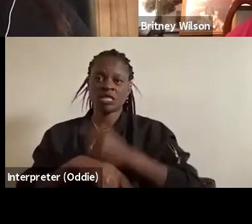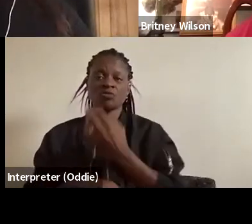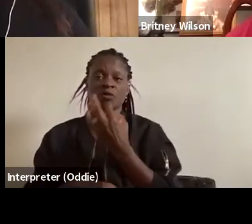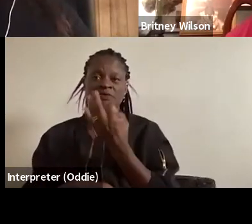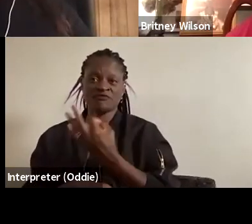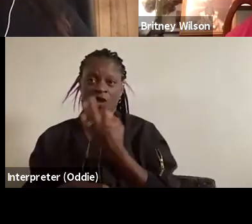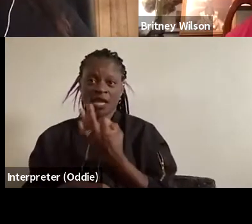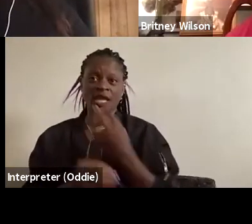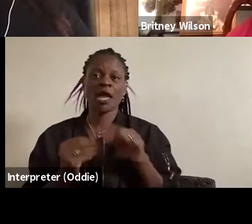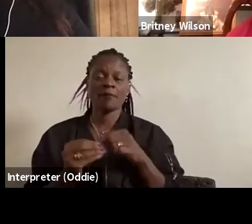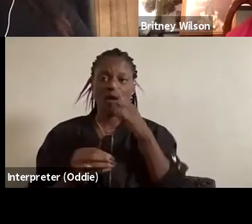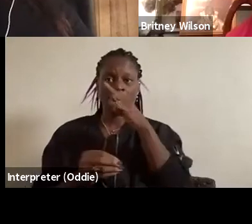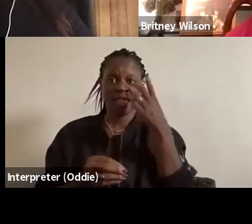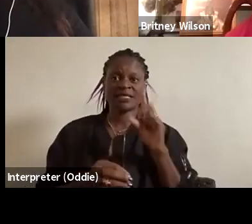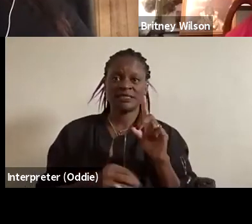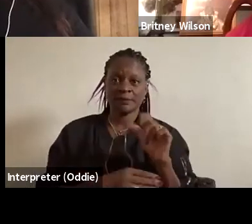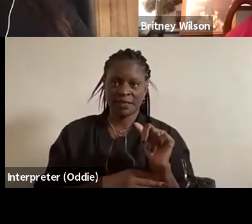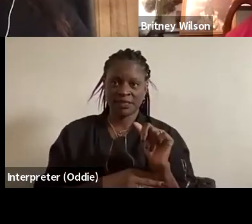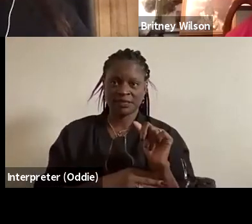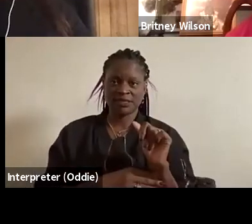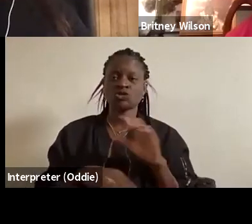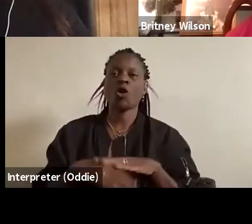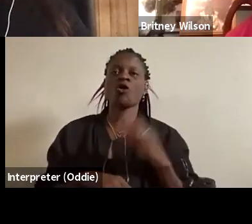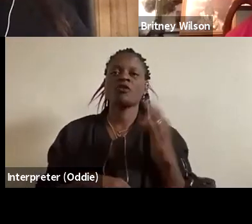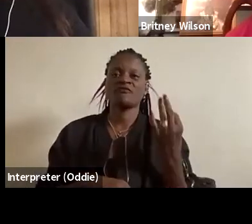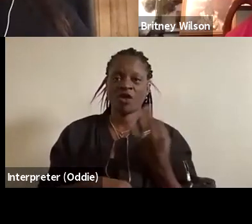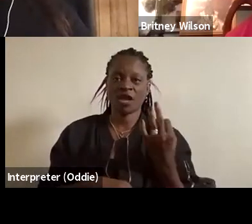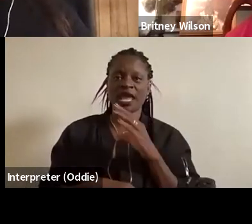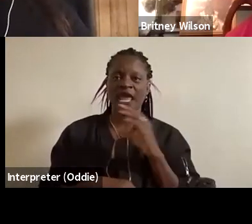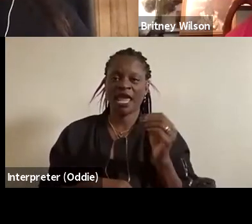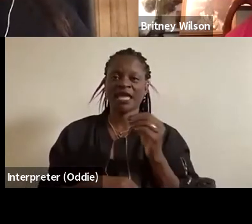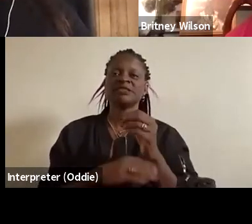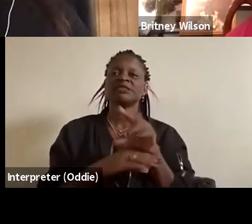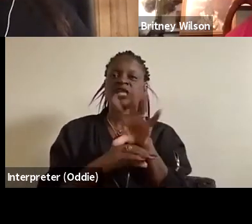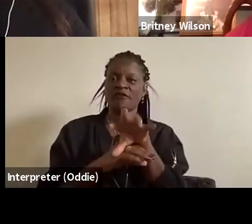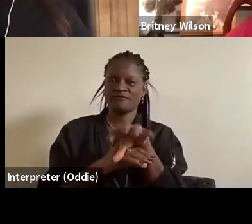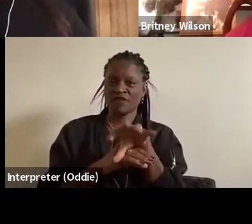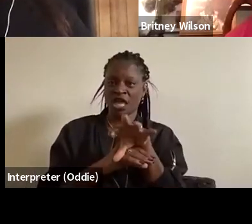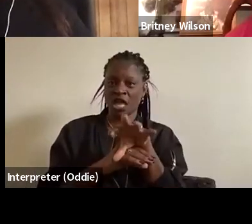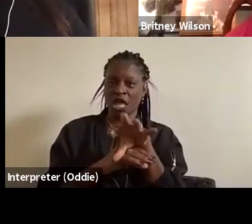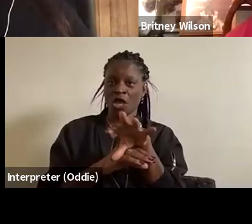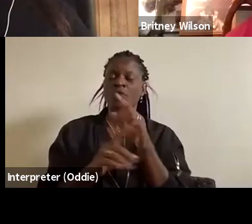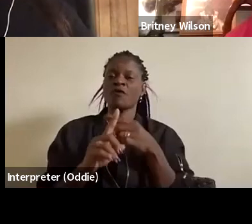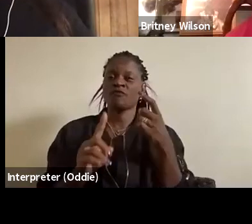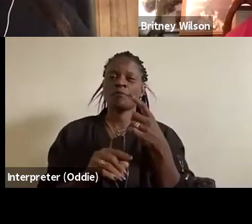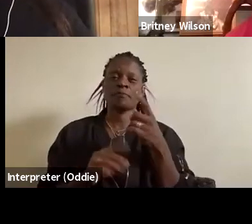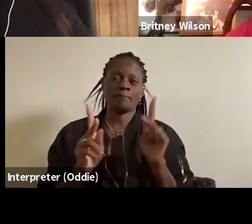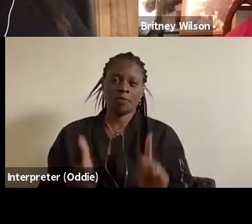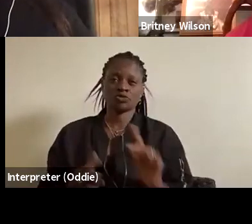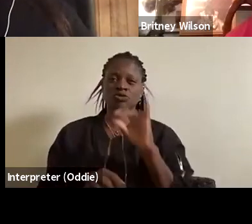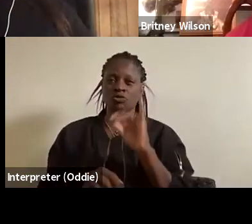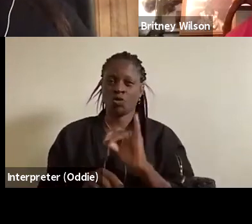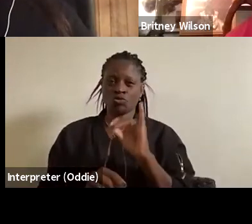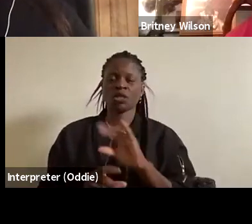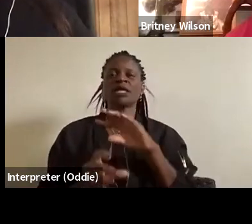disability representation in cinema and a film featuring a Oakland-based poet who received our